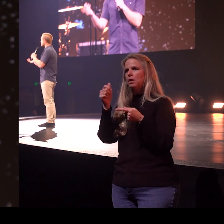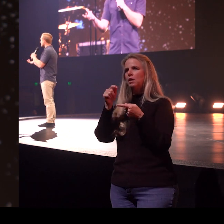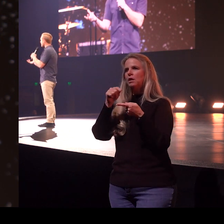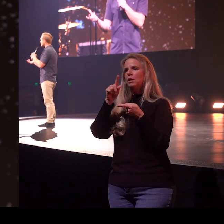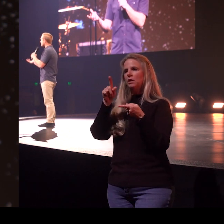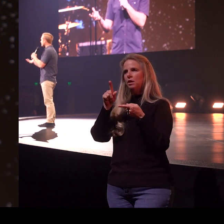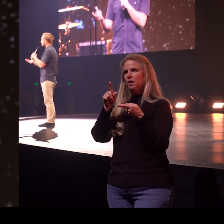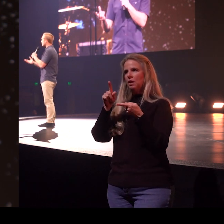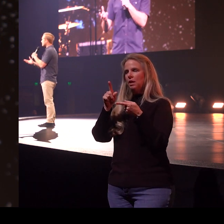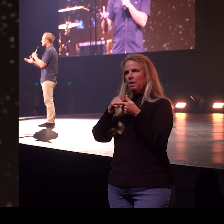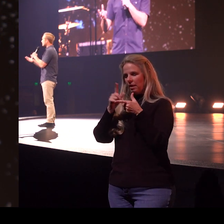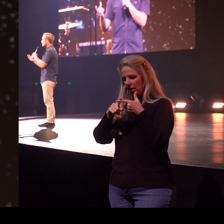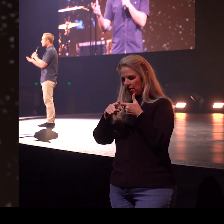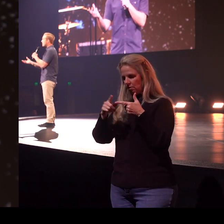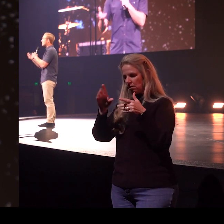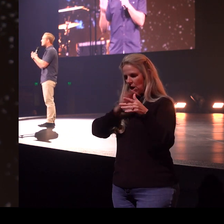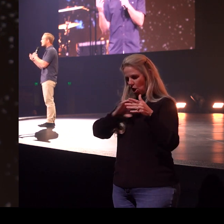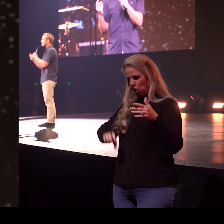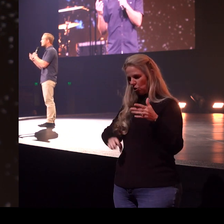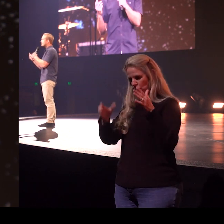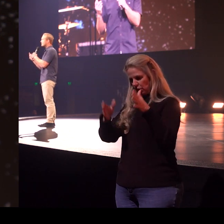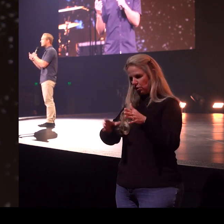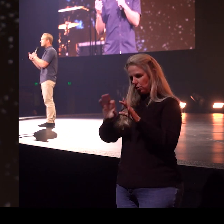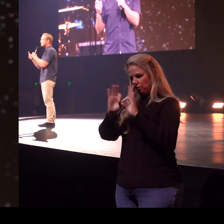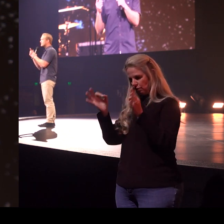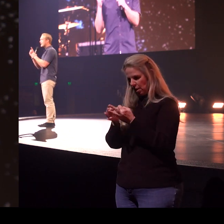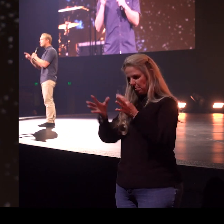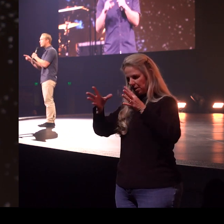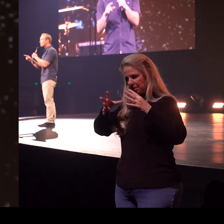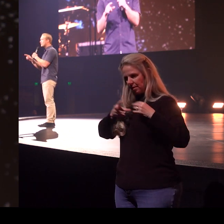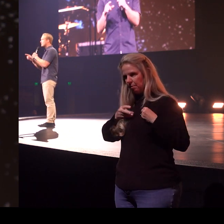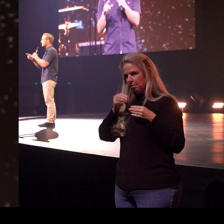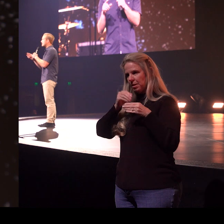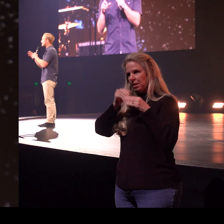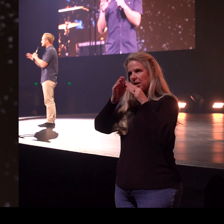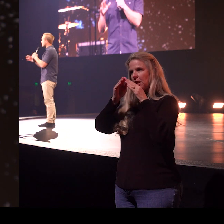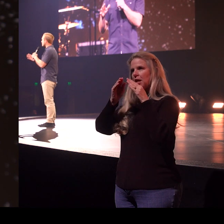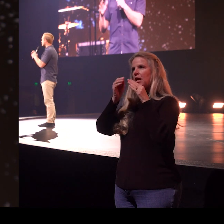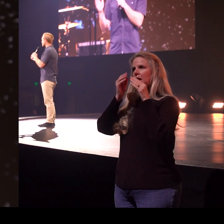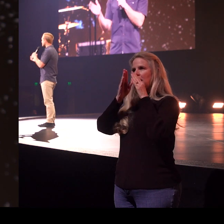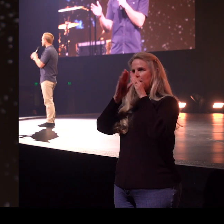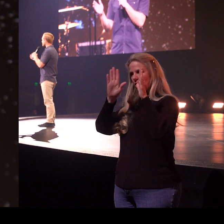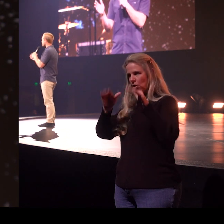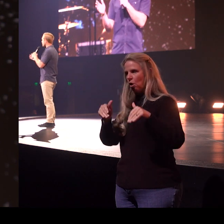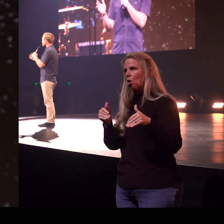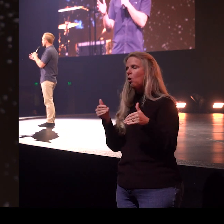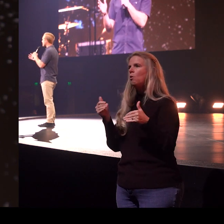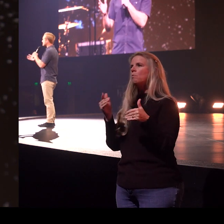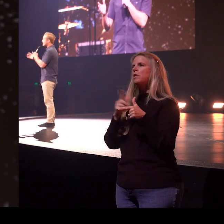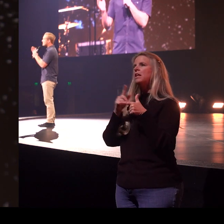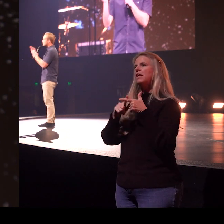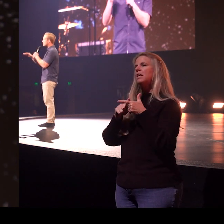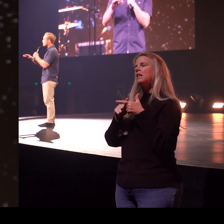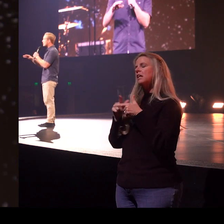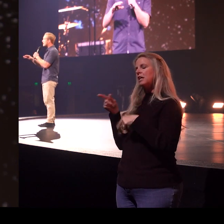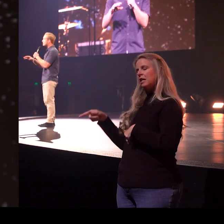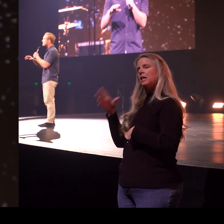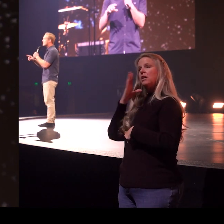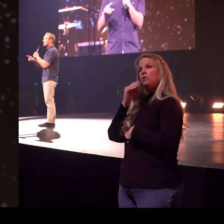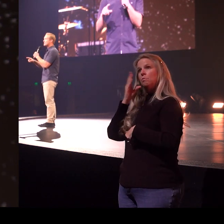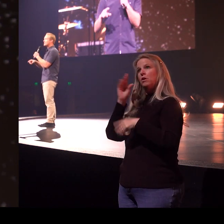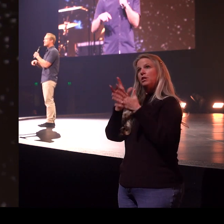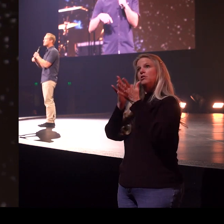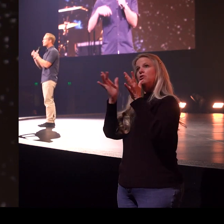a Christian family, brought them in. And it was in that moment that he experienced Jesus for the first time. His life turned